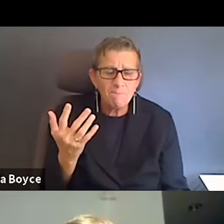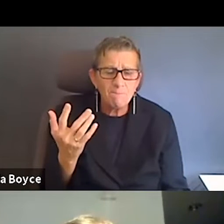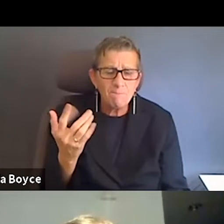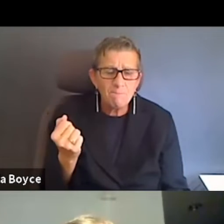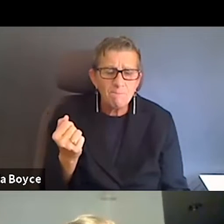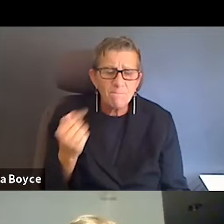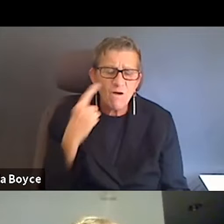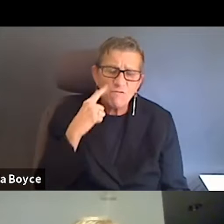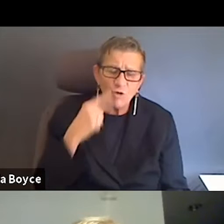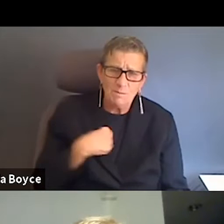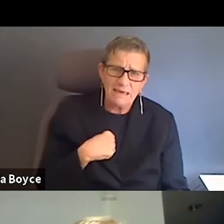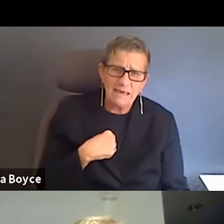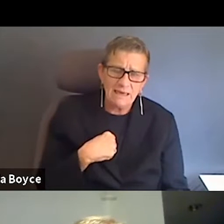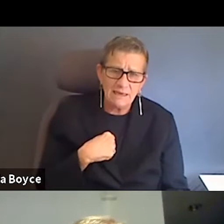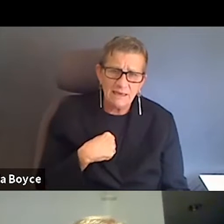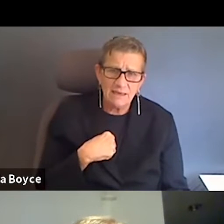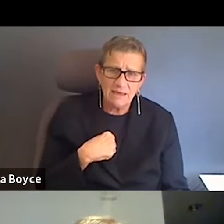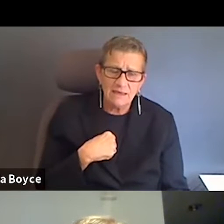So for me,